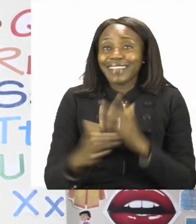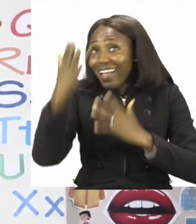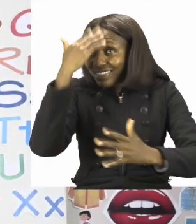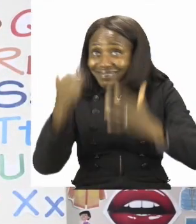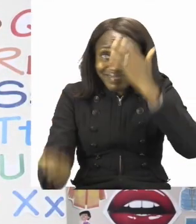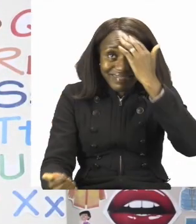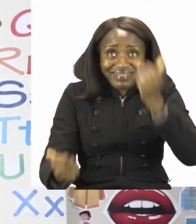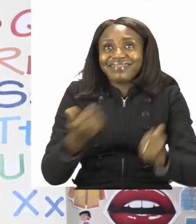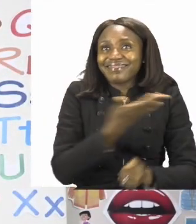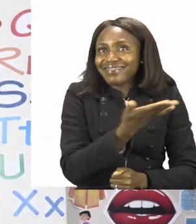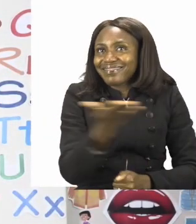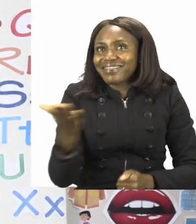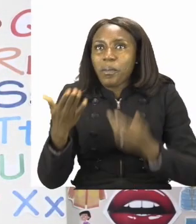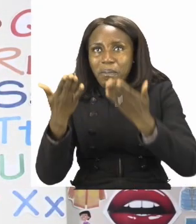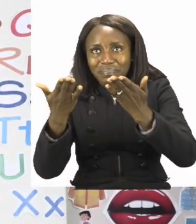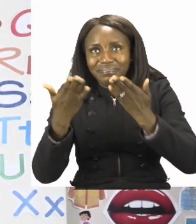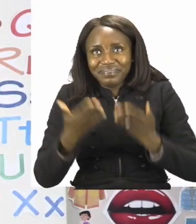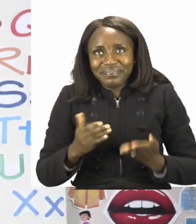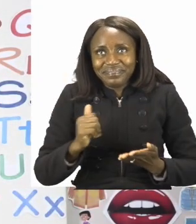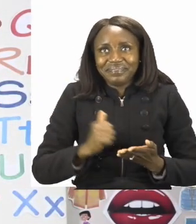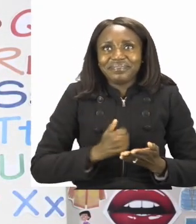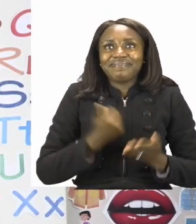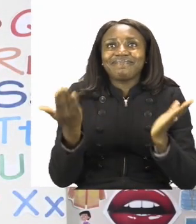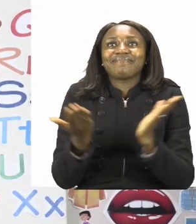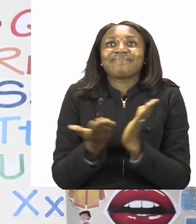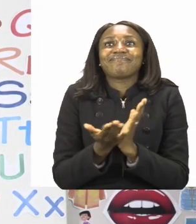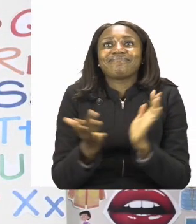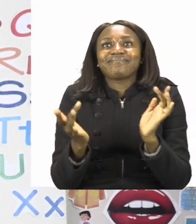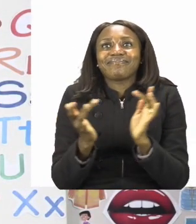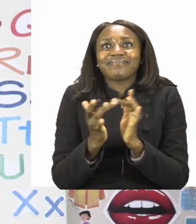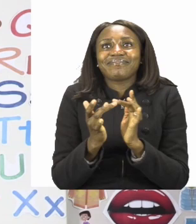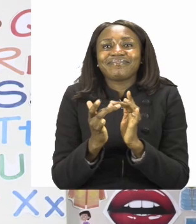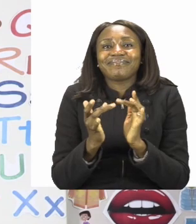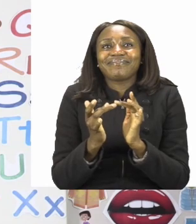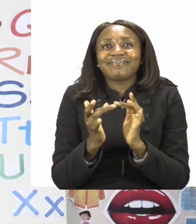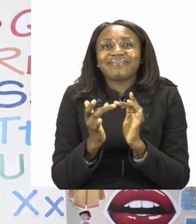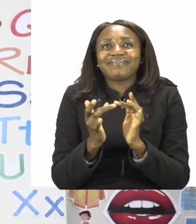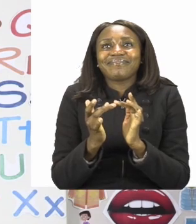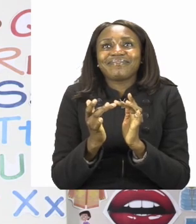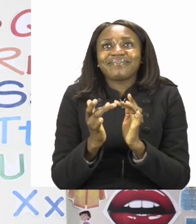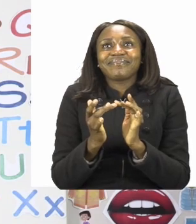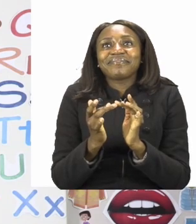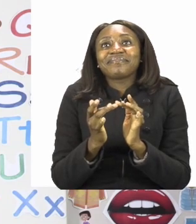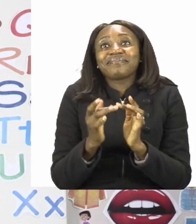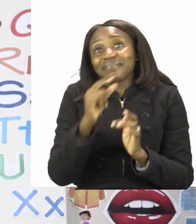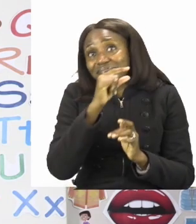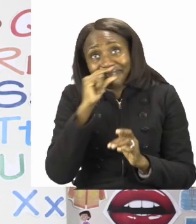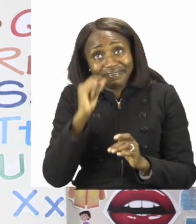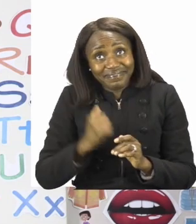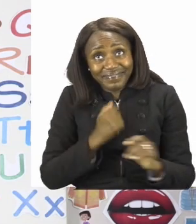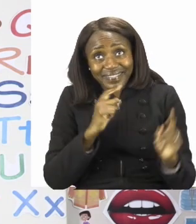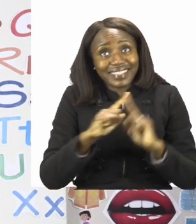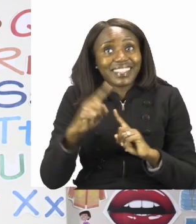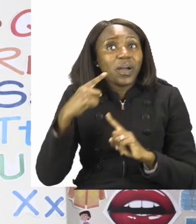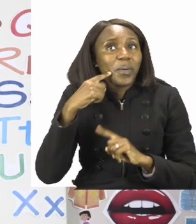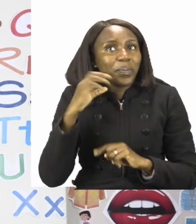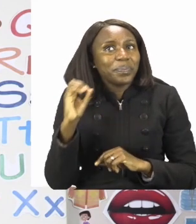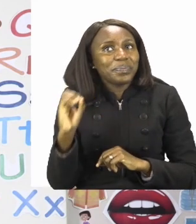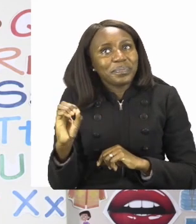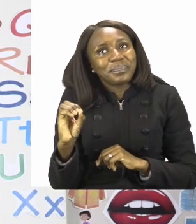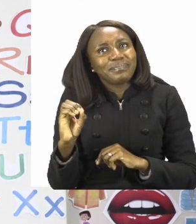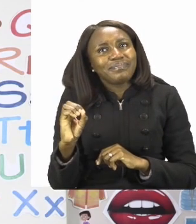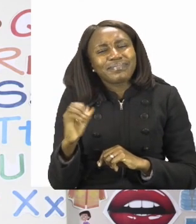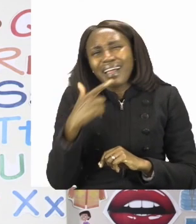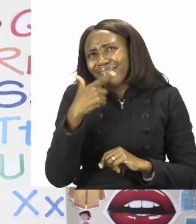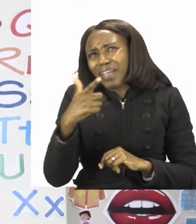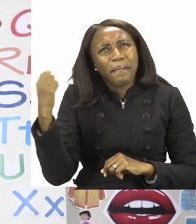Hello everyone and welcome to My Zone Online School. My name is Teacher Mutsa and thank